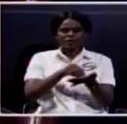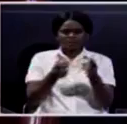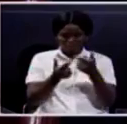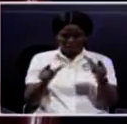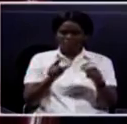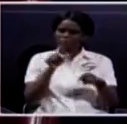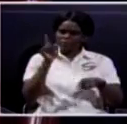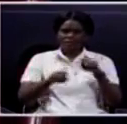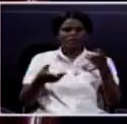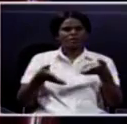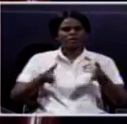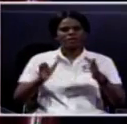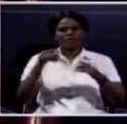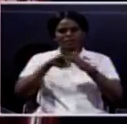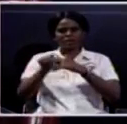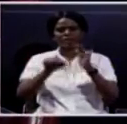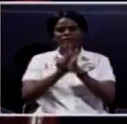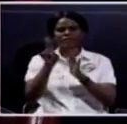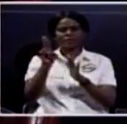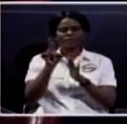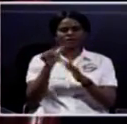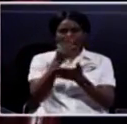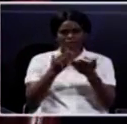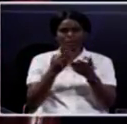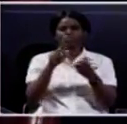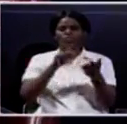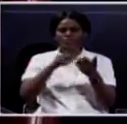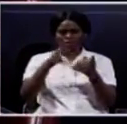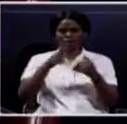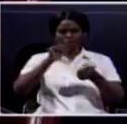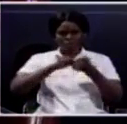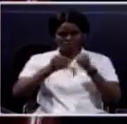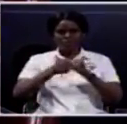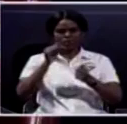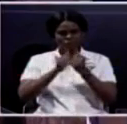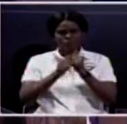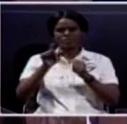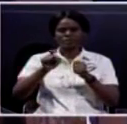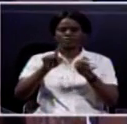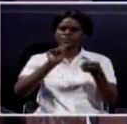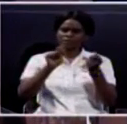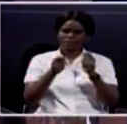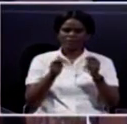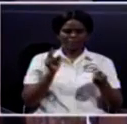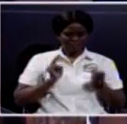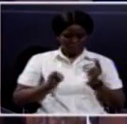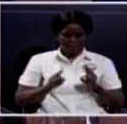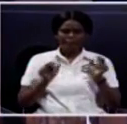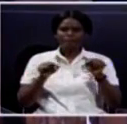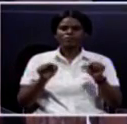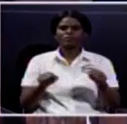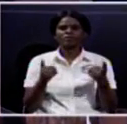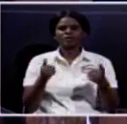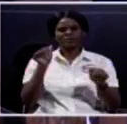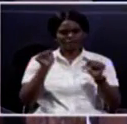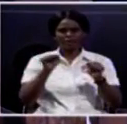can't allow somebody to go into the university. These are some of the programs that we need to revisit as quickly as possible, because we have